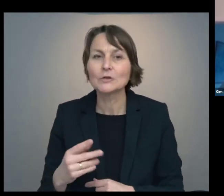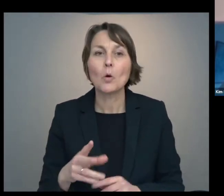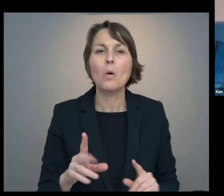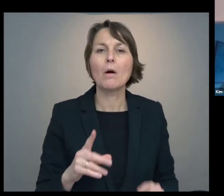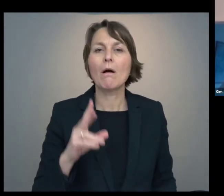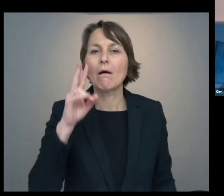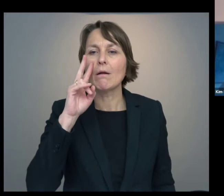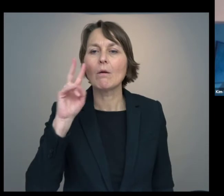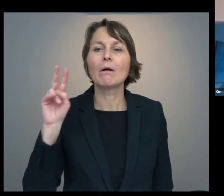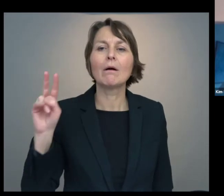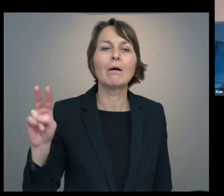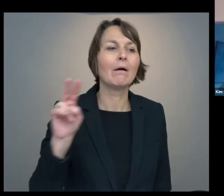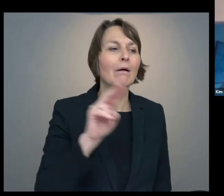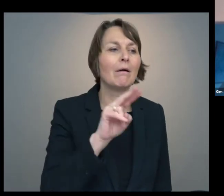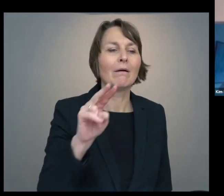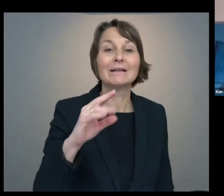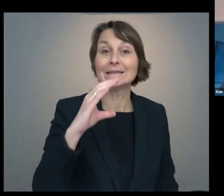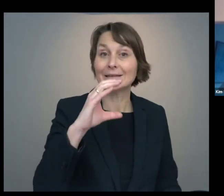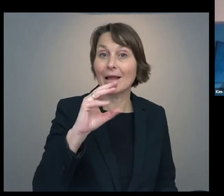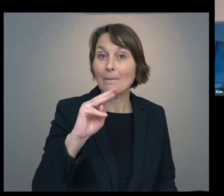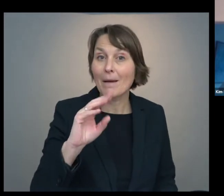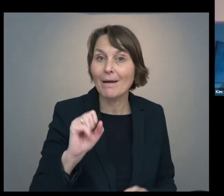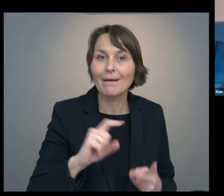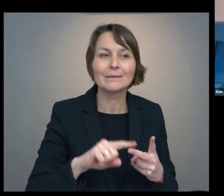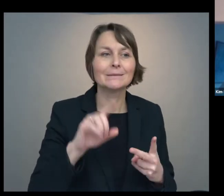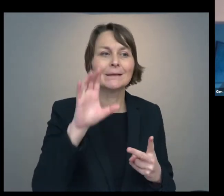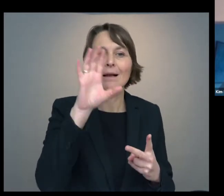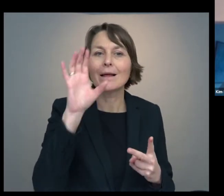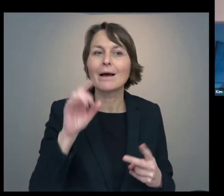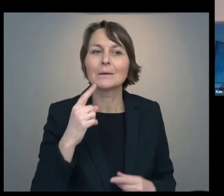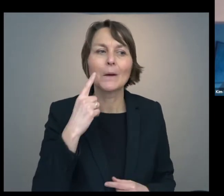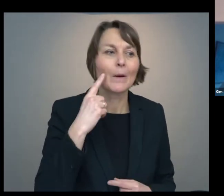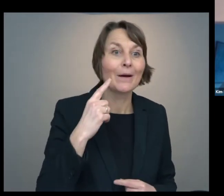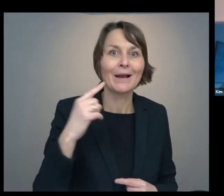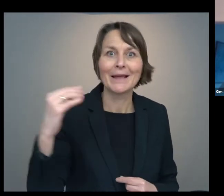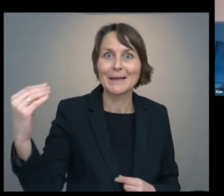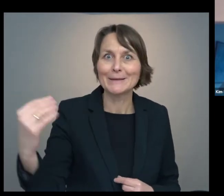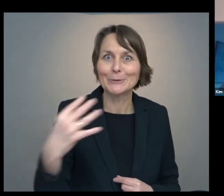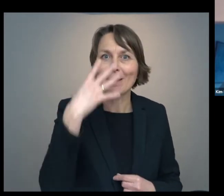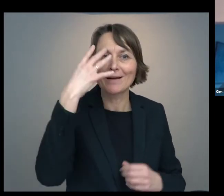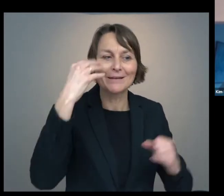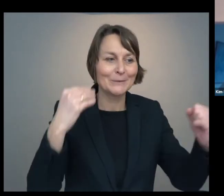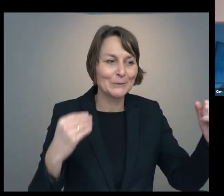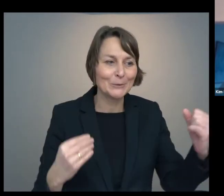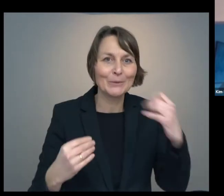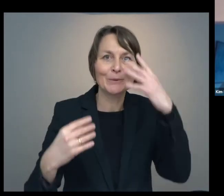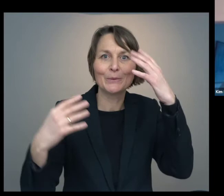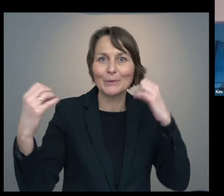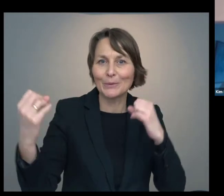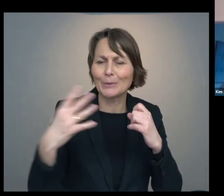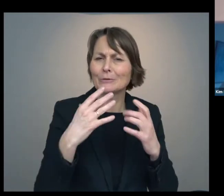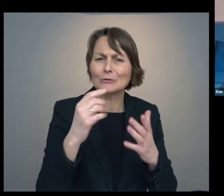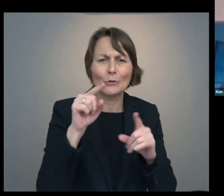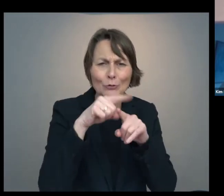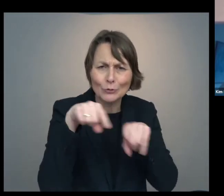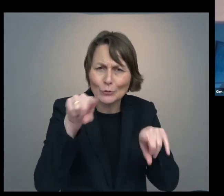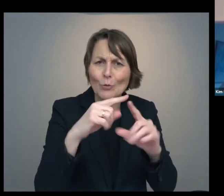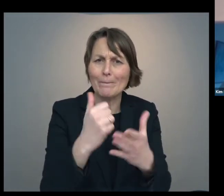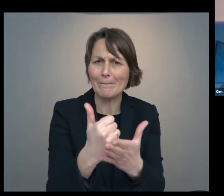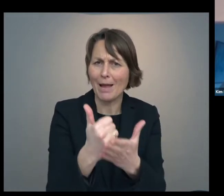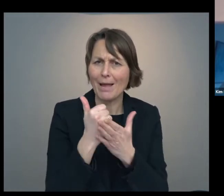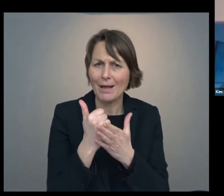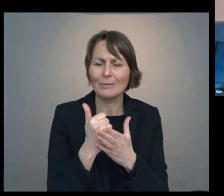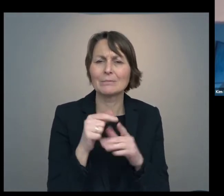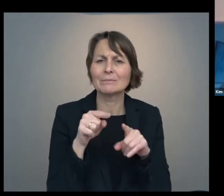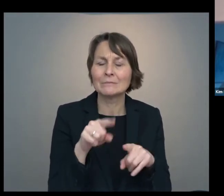Of course, we look at what else is happening in the CMS space and like in the cloud space, and like we get inspiration from everywhere. So help